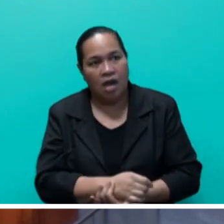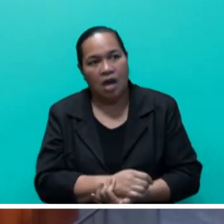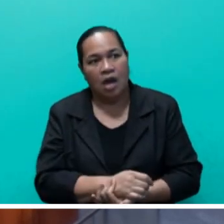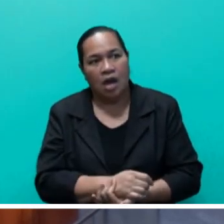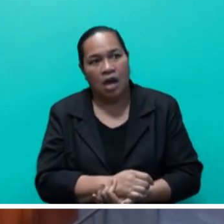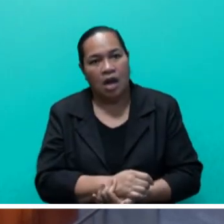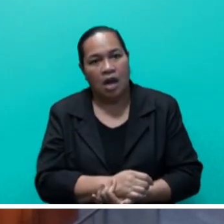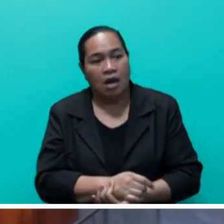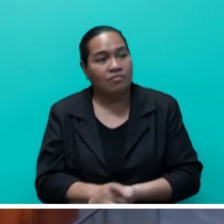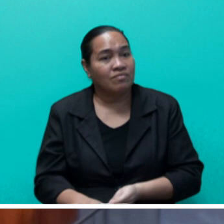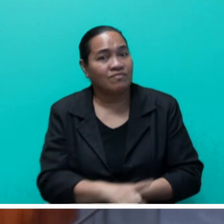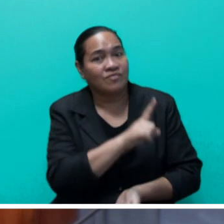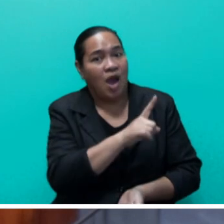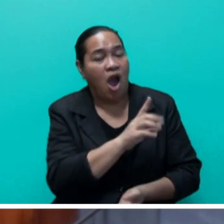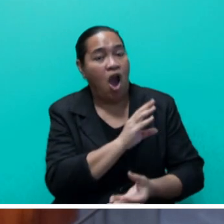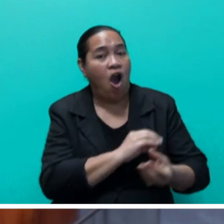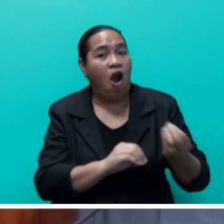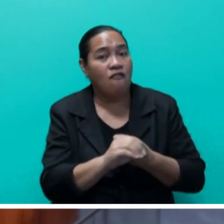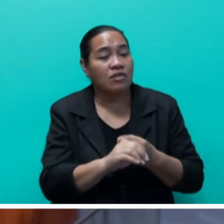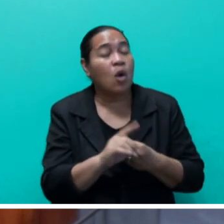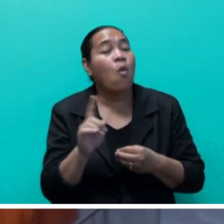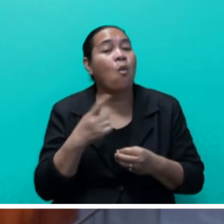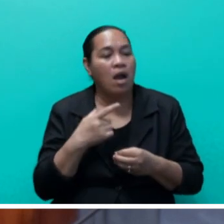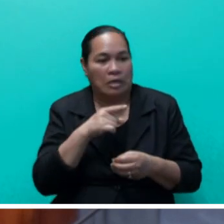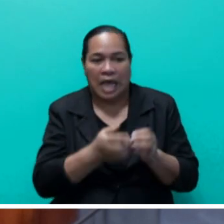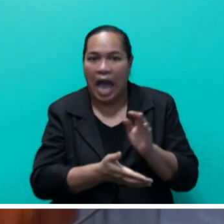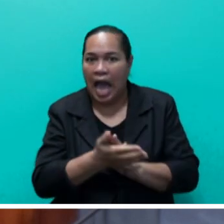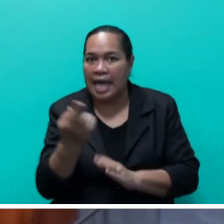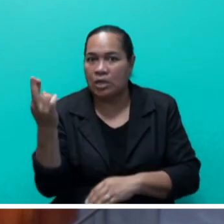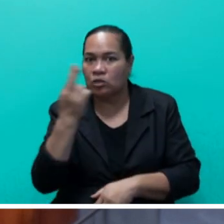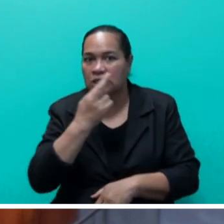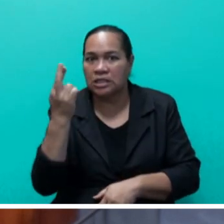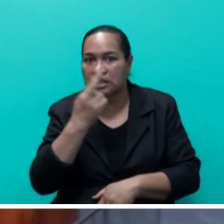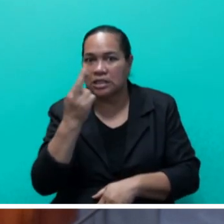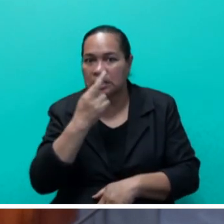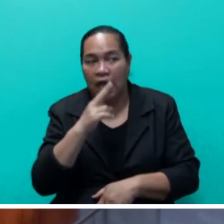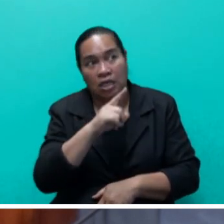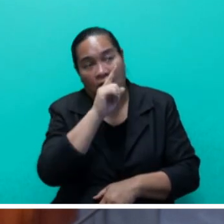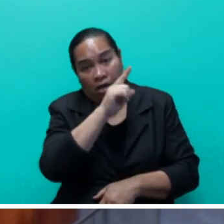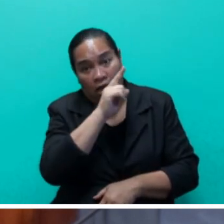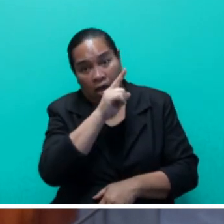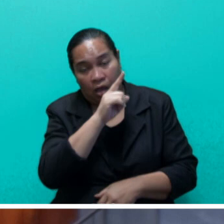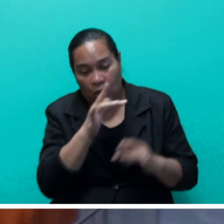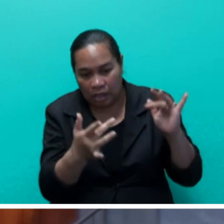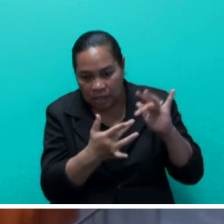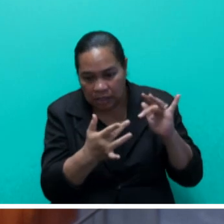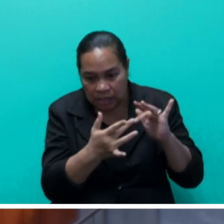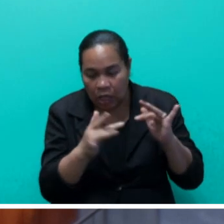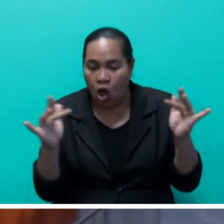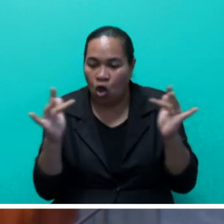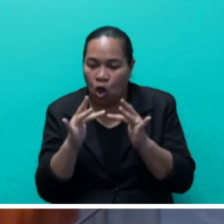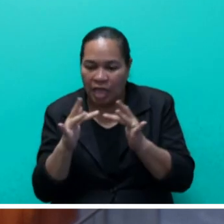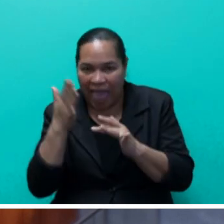SEC office, as they are classified as high risk, and SEC contacts the various heads of school in the